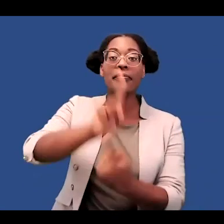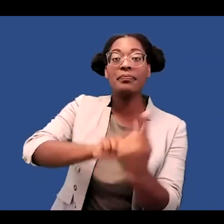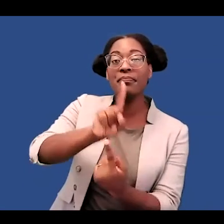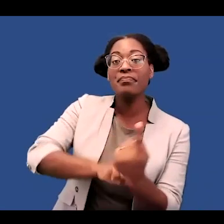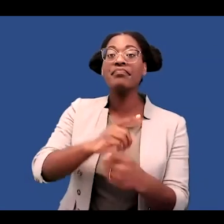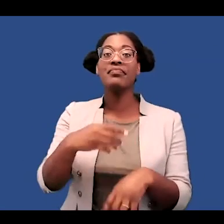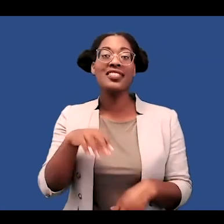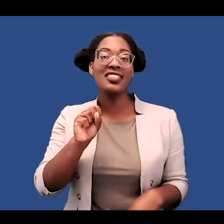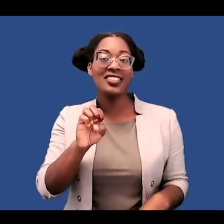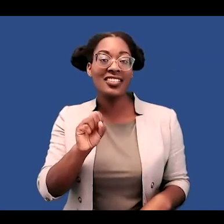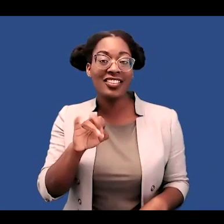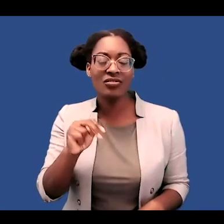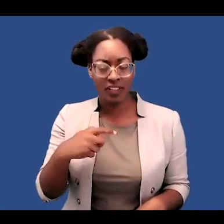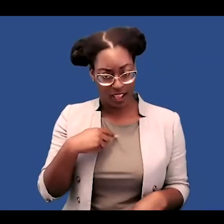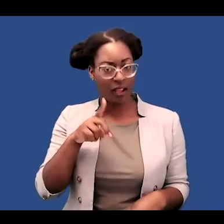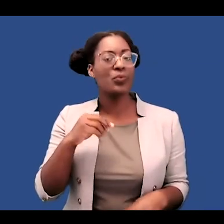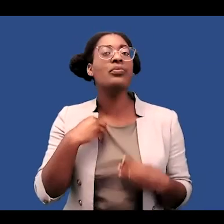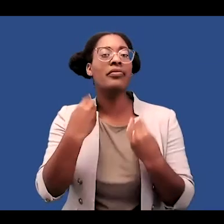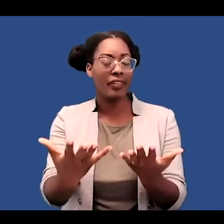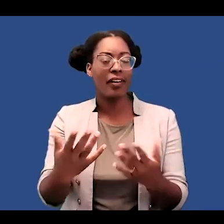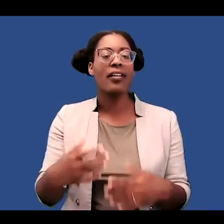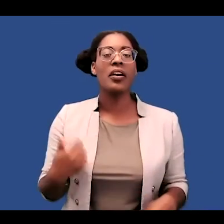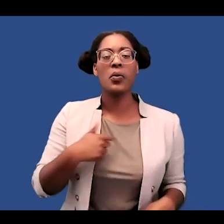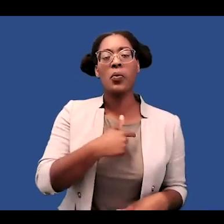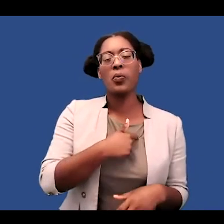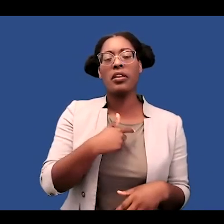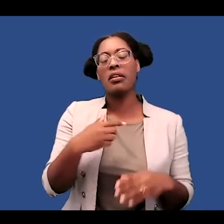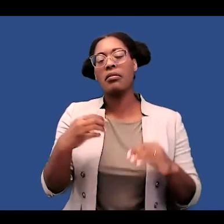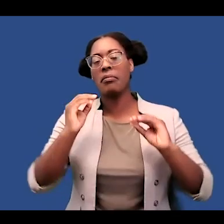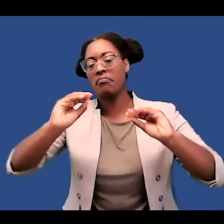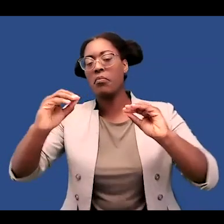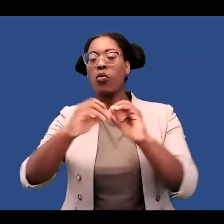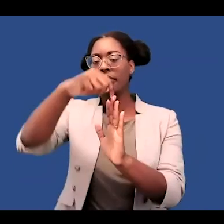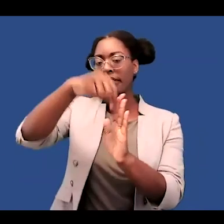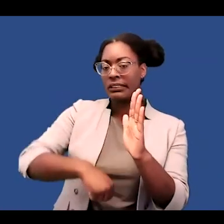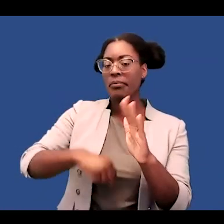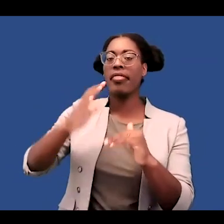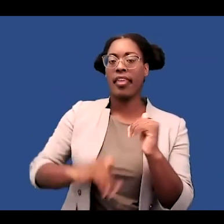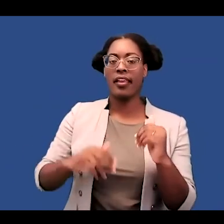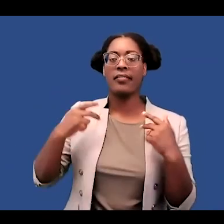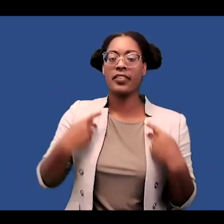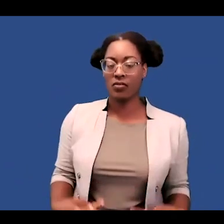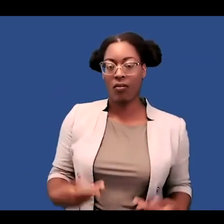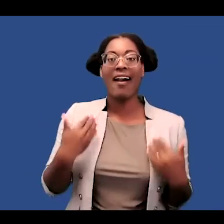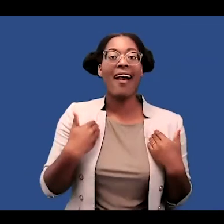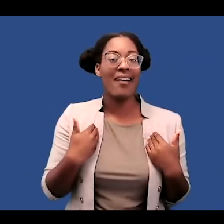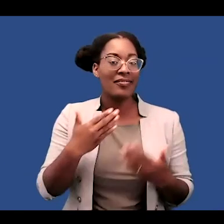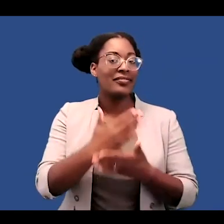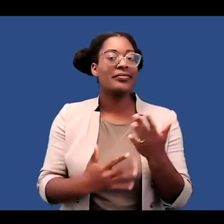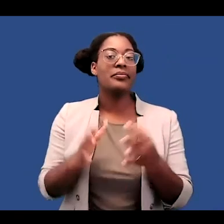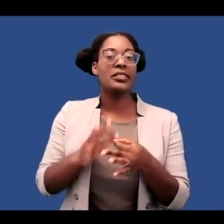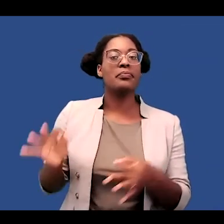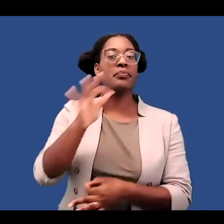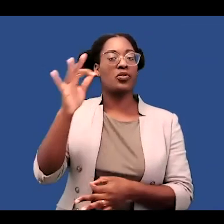one-on-one sessions that I provide, we do get a little bit more deeper than just the physical part of this. There's also a spiritual aspect to the hula hoop as